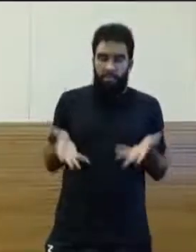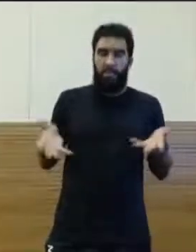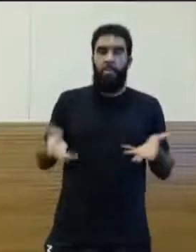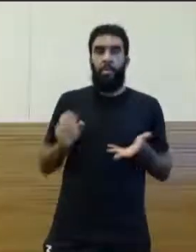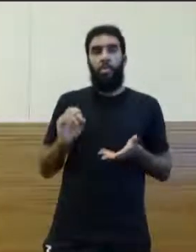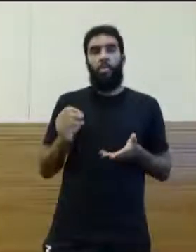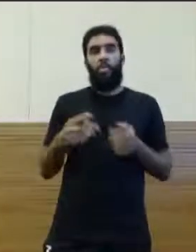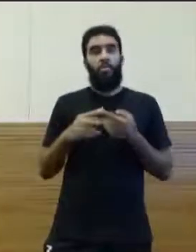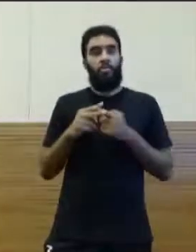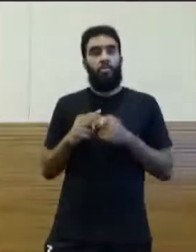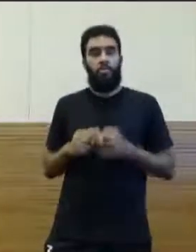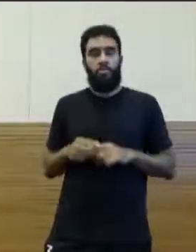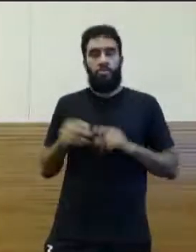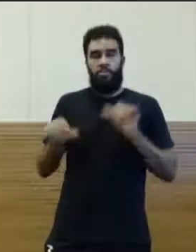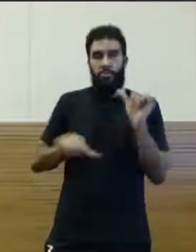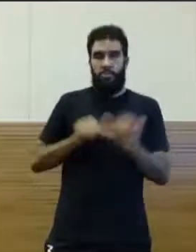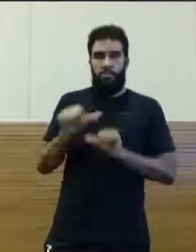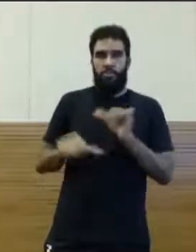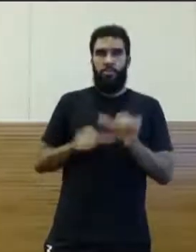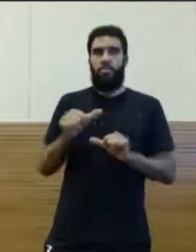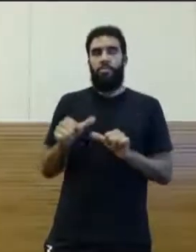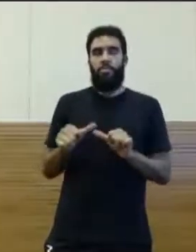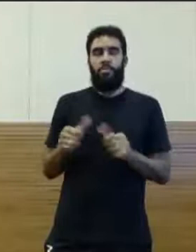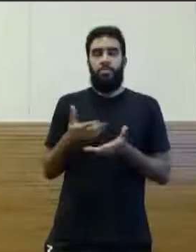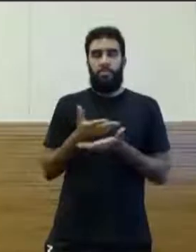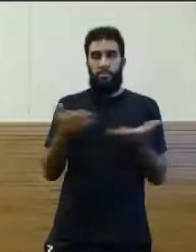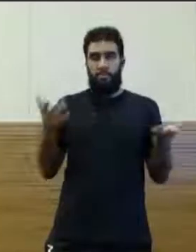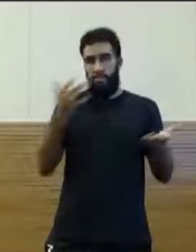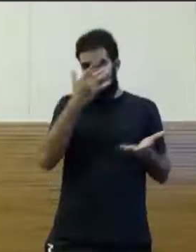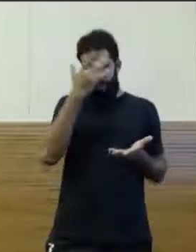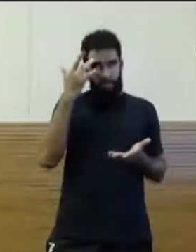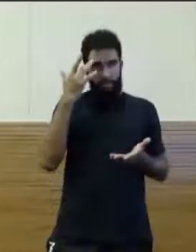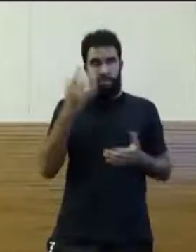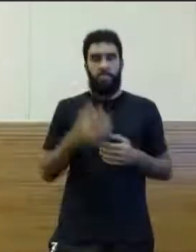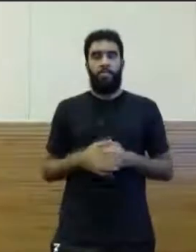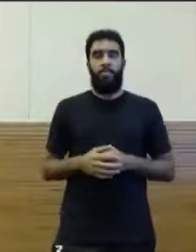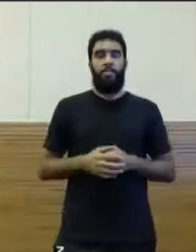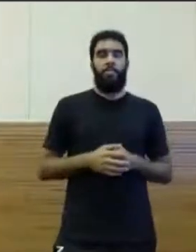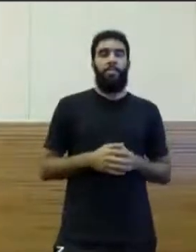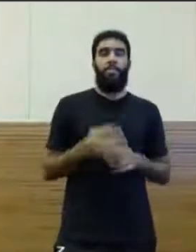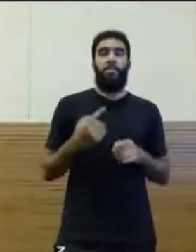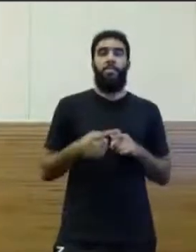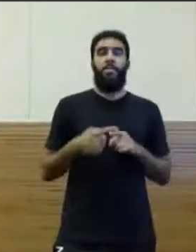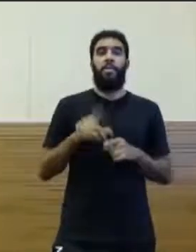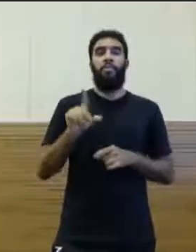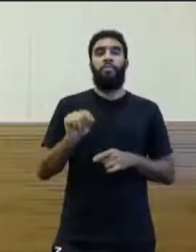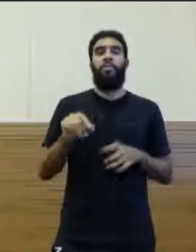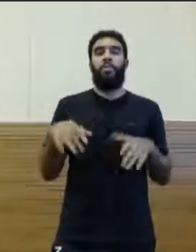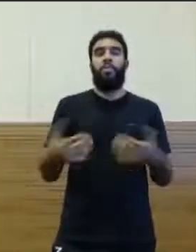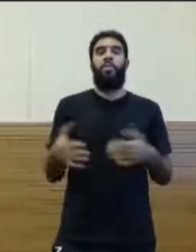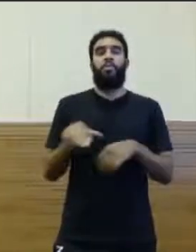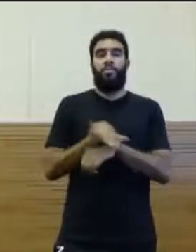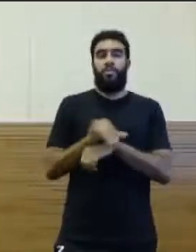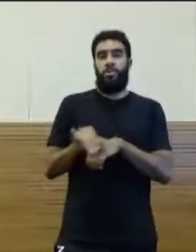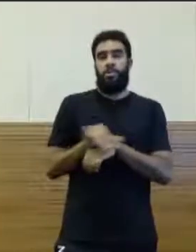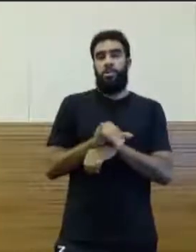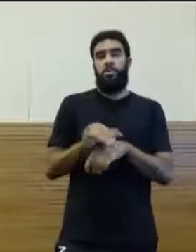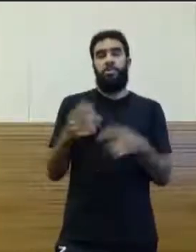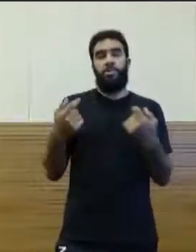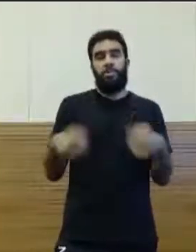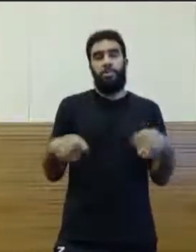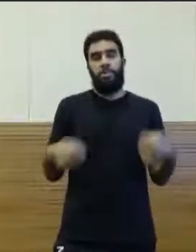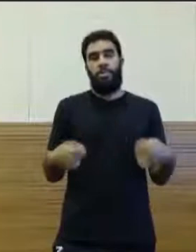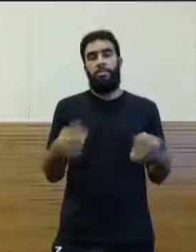We want to change the identification of the audience to which it is directed, to define the